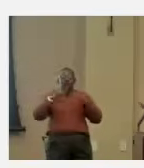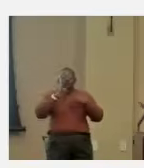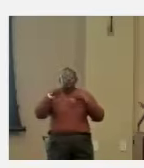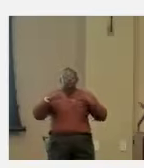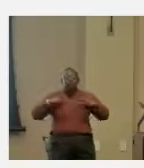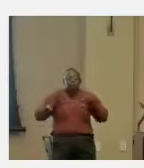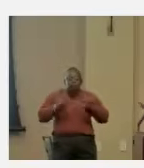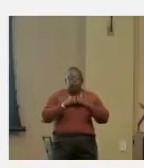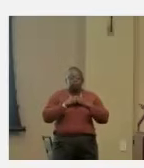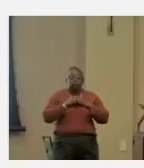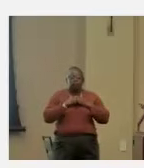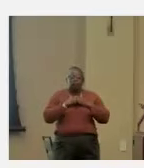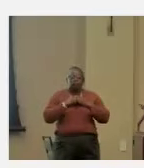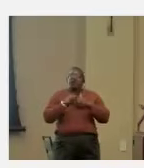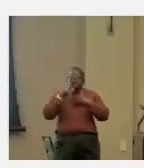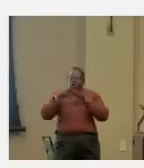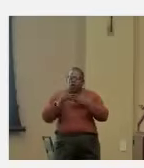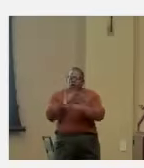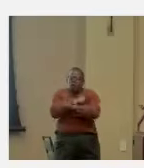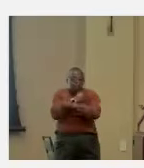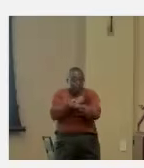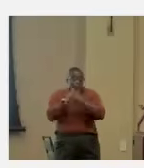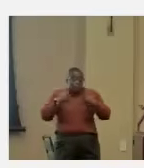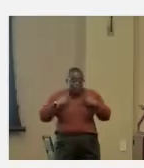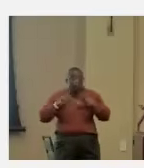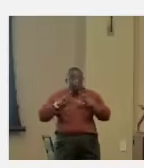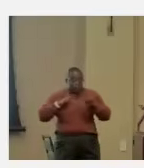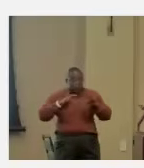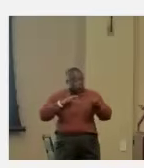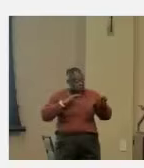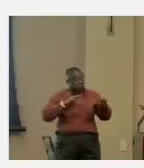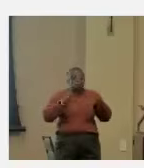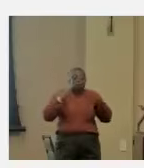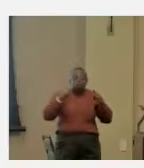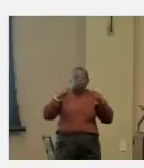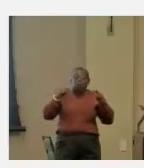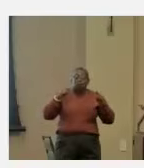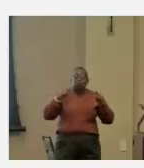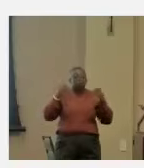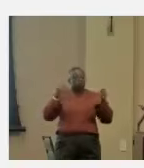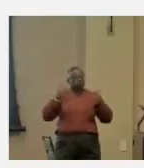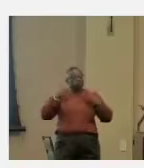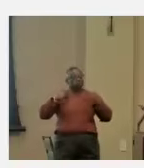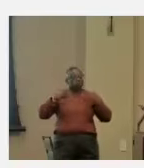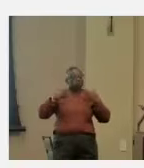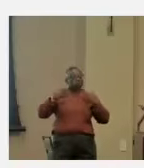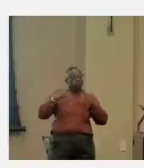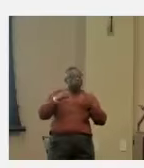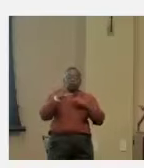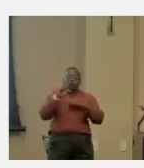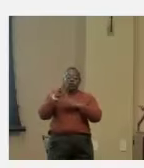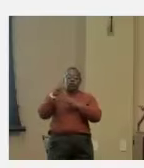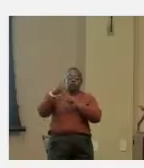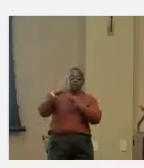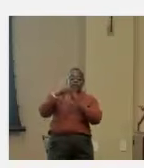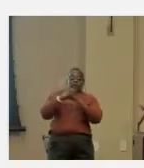patients, regardless of which group they were in, responded really effectively and rapidly after receiving the CAR T cells.